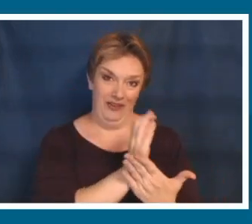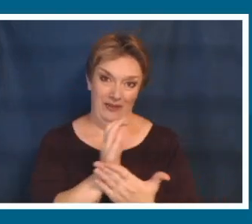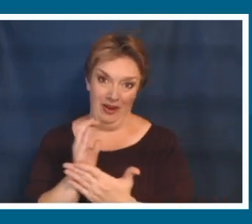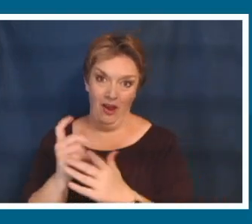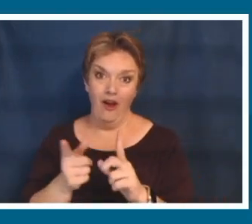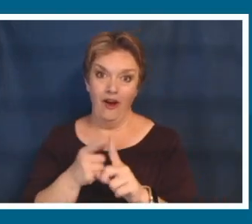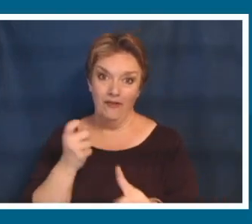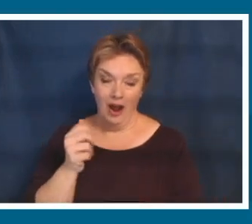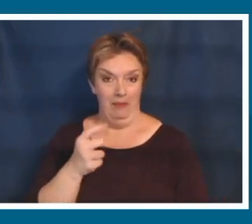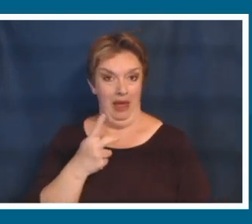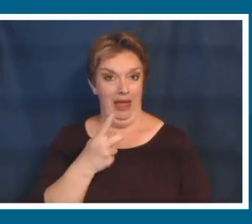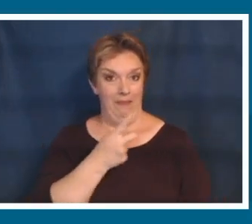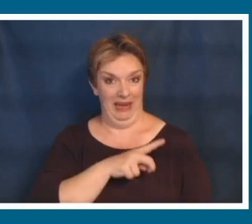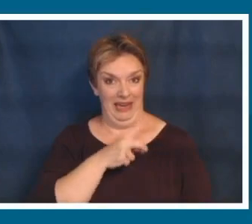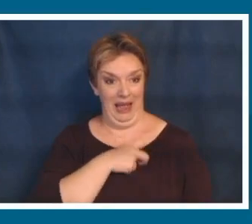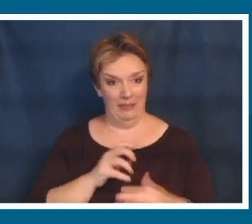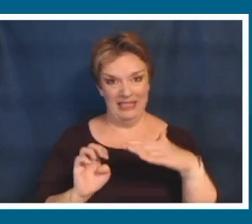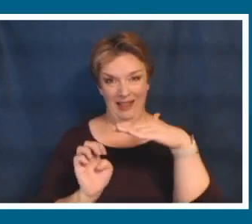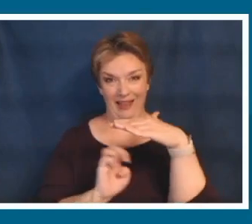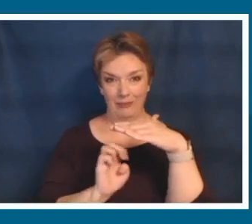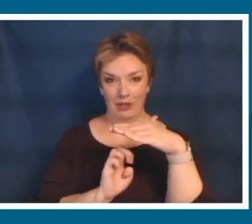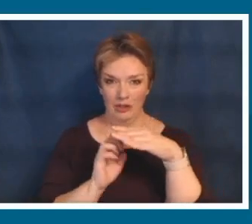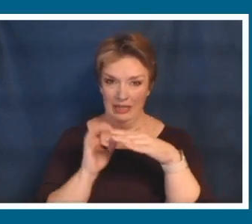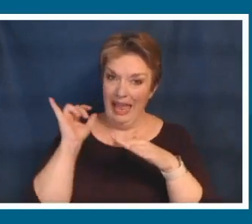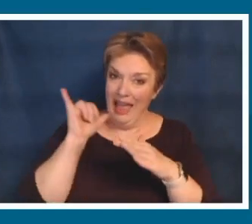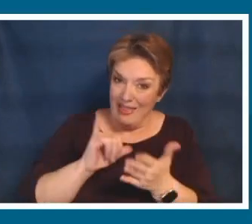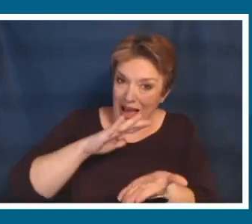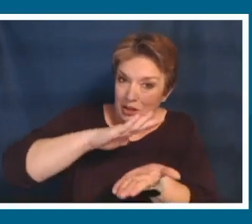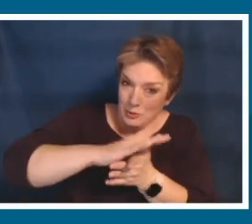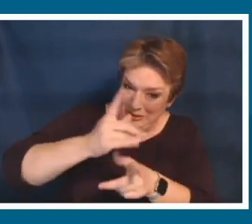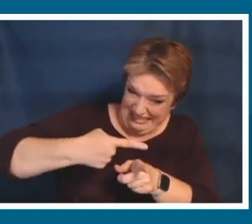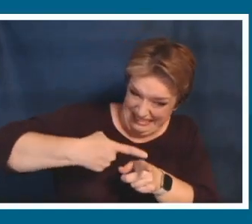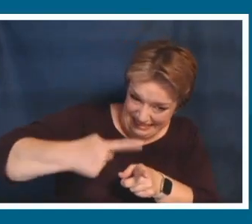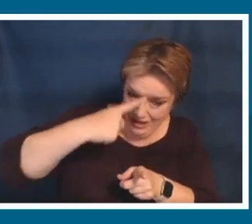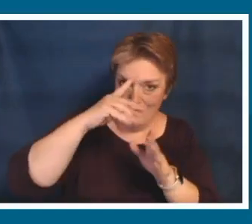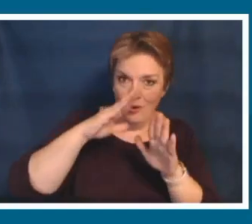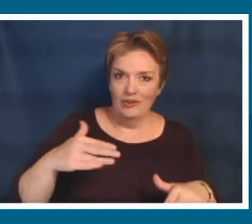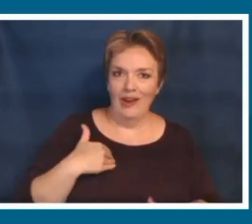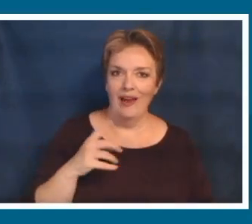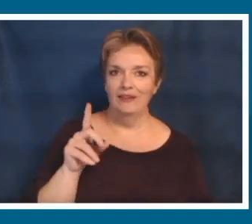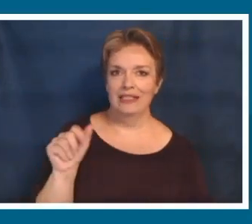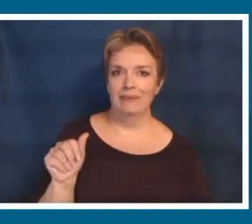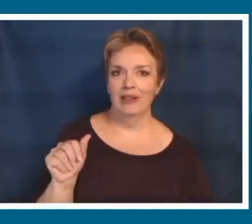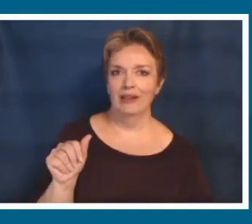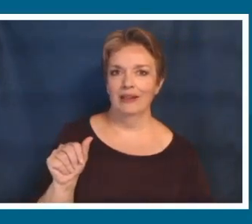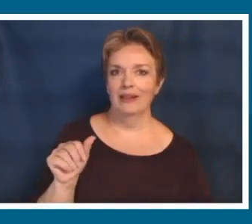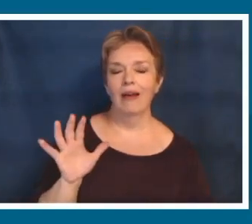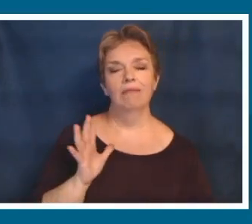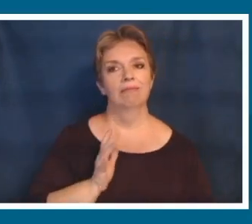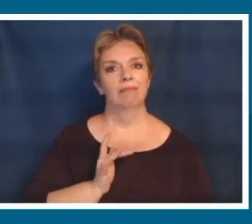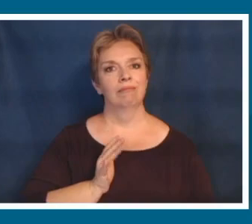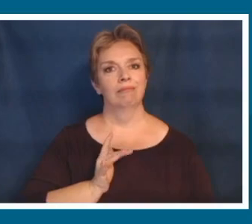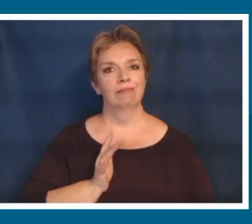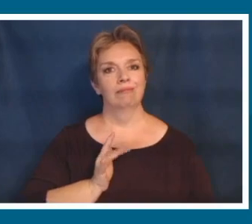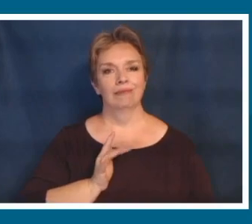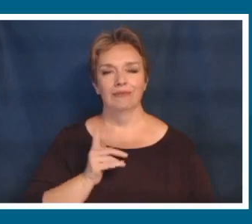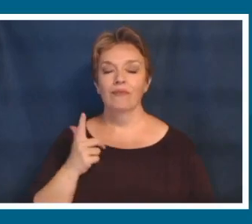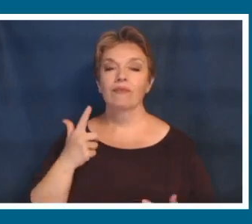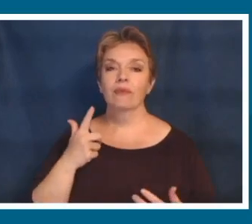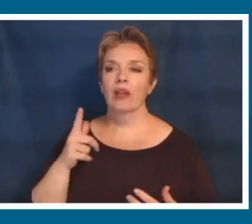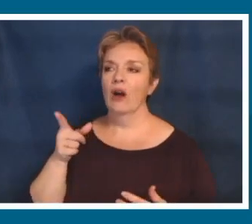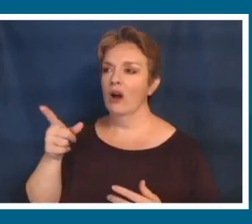for children with disabilities. And so I learned from my colleagues and continue to learn